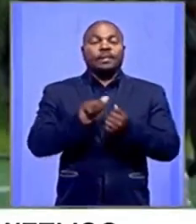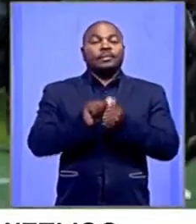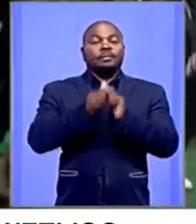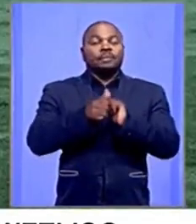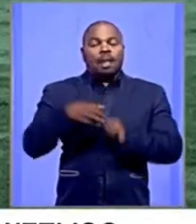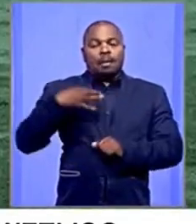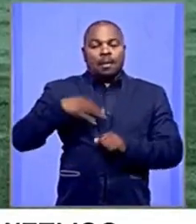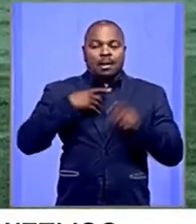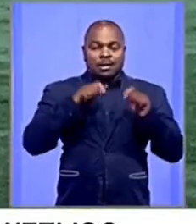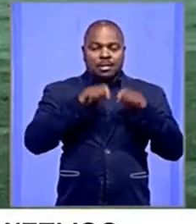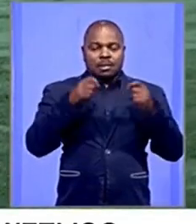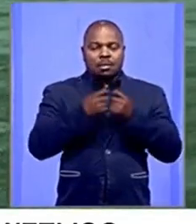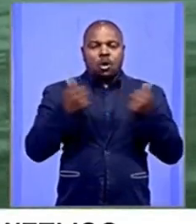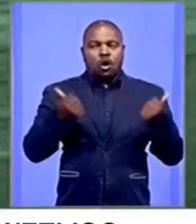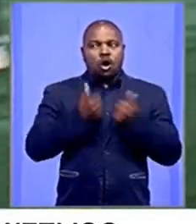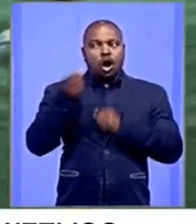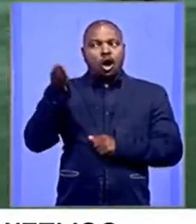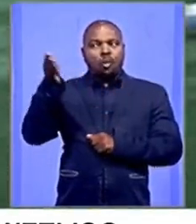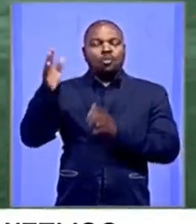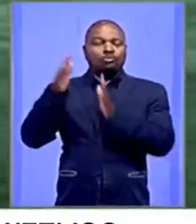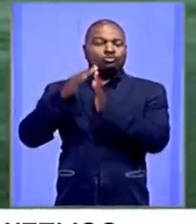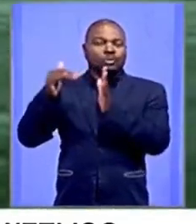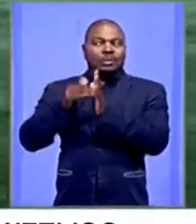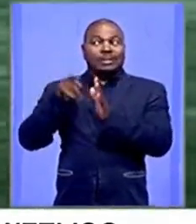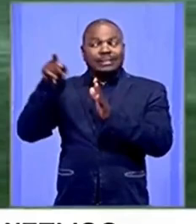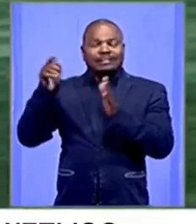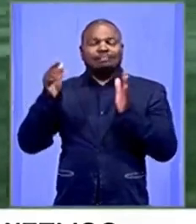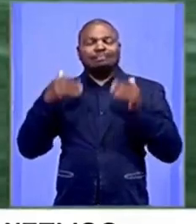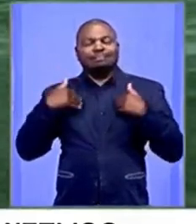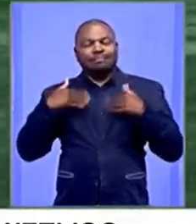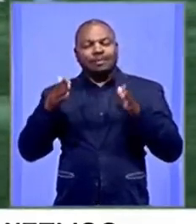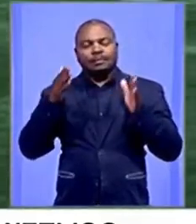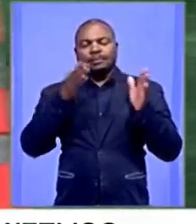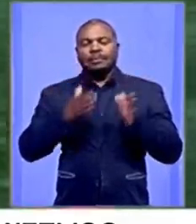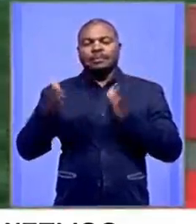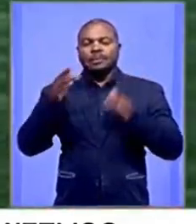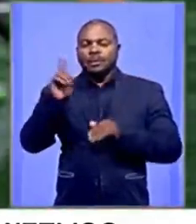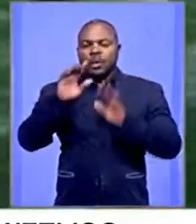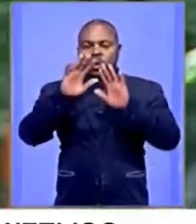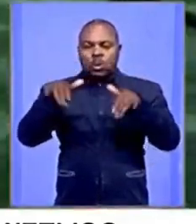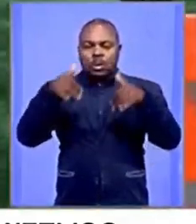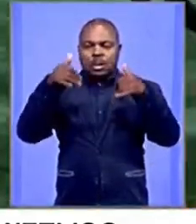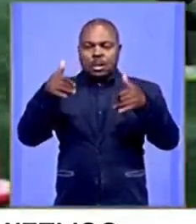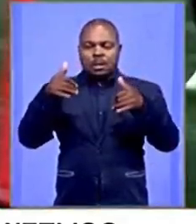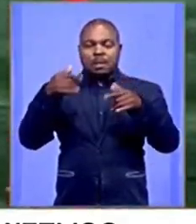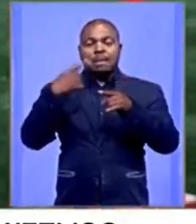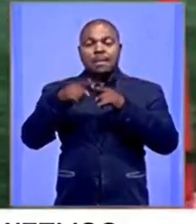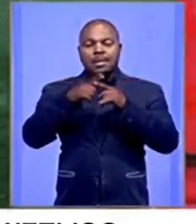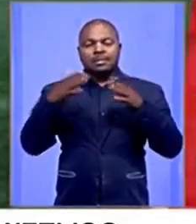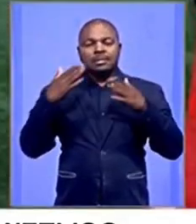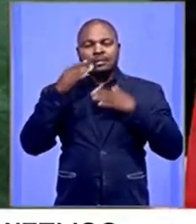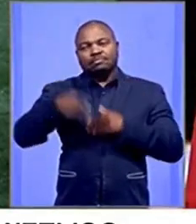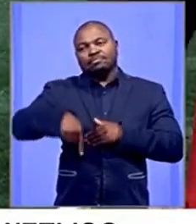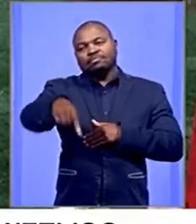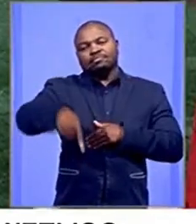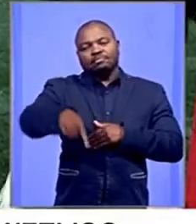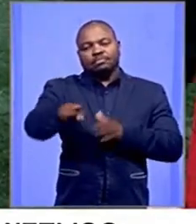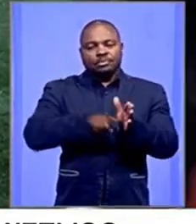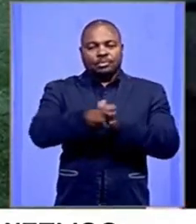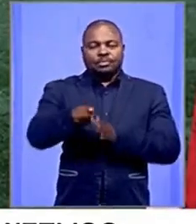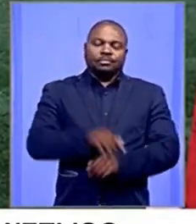Dipapadi banyana banyana e se e le Wellington mo e qadileng ka boitukisetso ba dipapadi tsa mohope wa lefatshe tse tlang o thagoa dibekeng tse tlang.